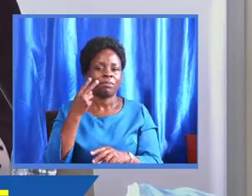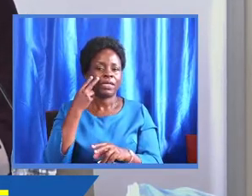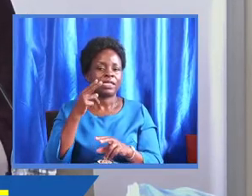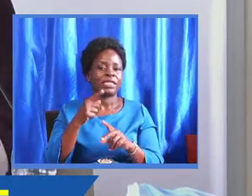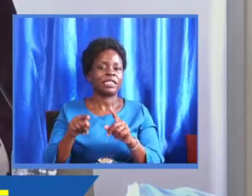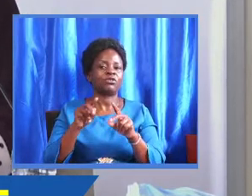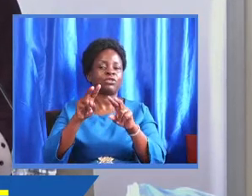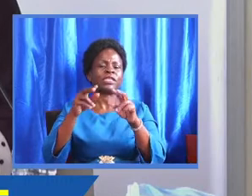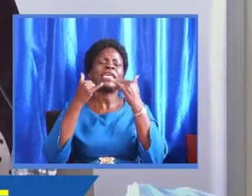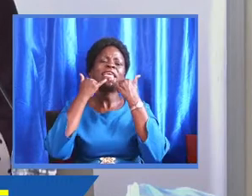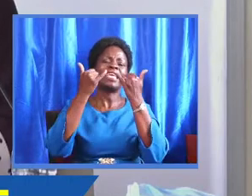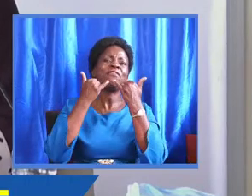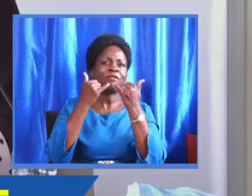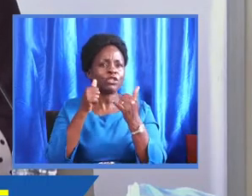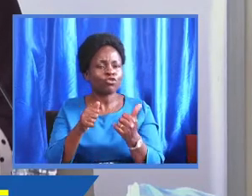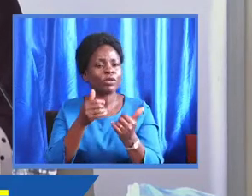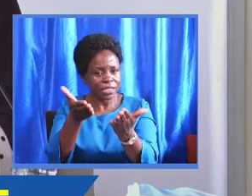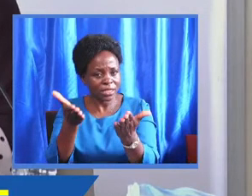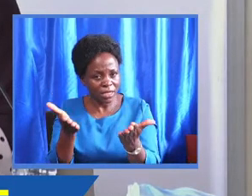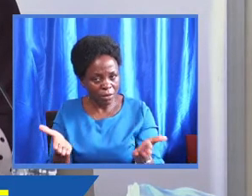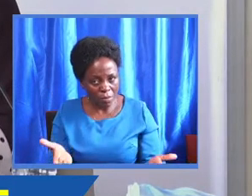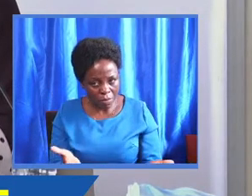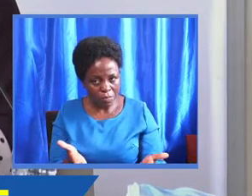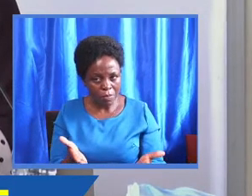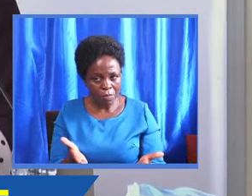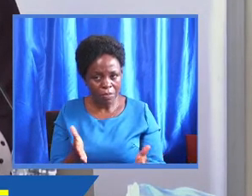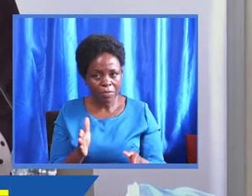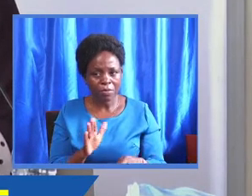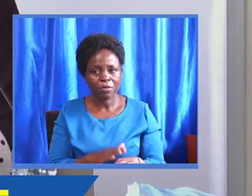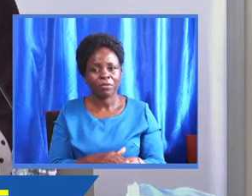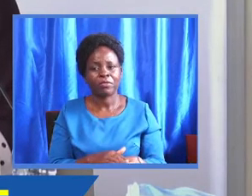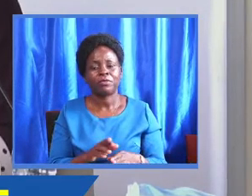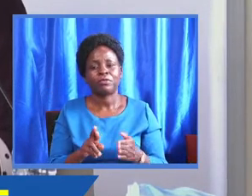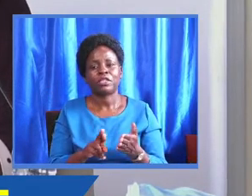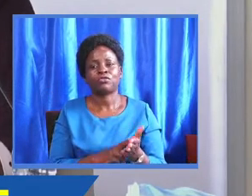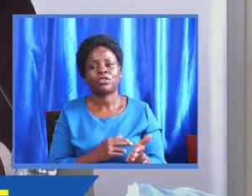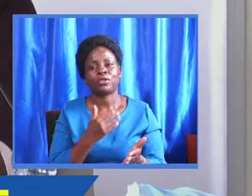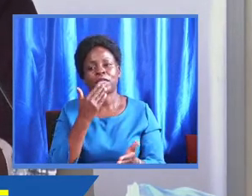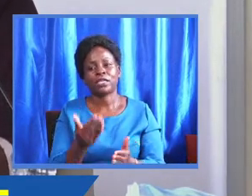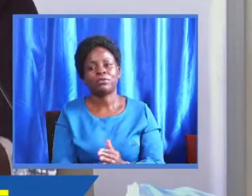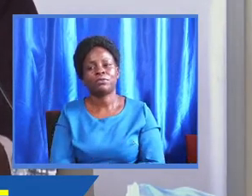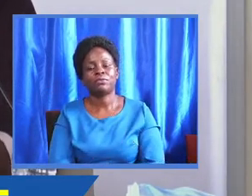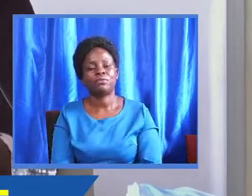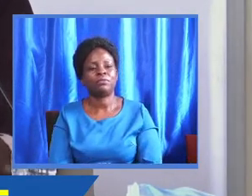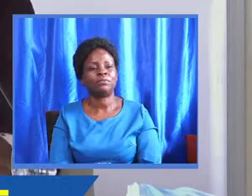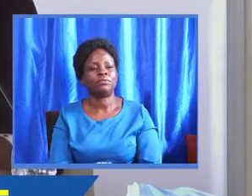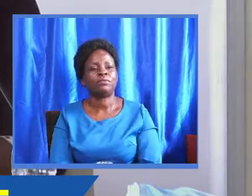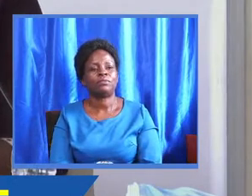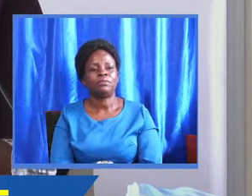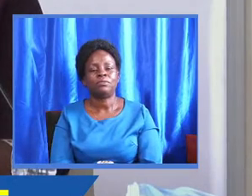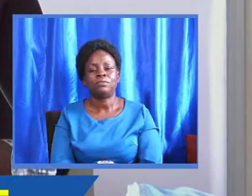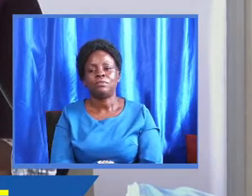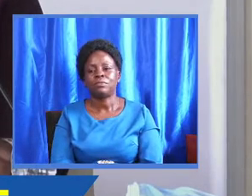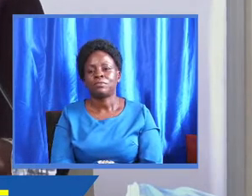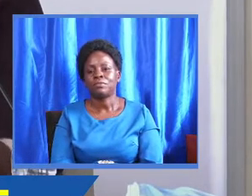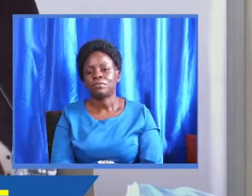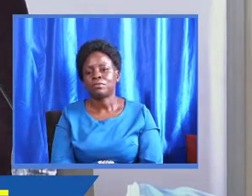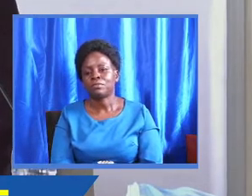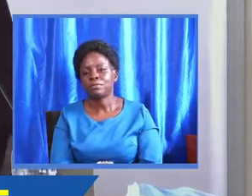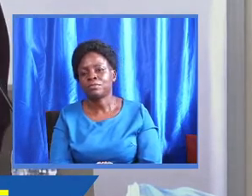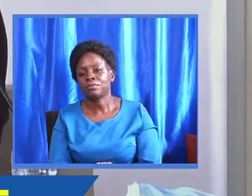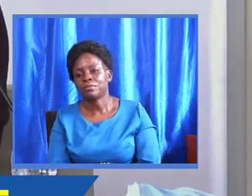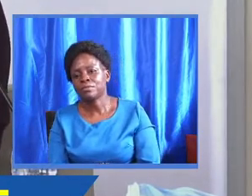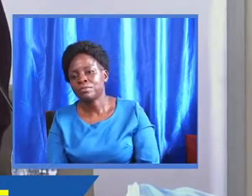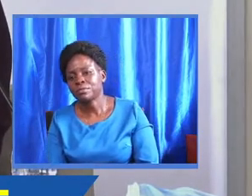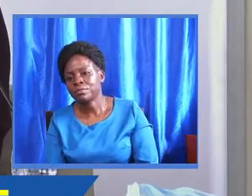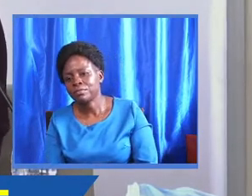the information that is available on the geospatial. Thank you. Thank you, Irene.